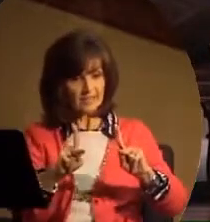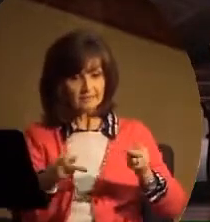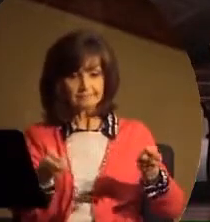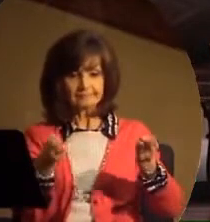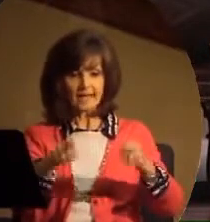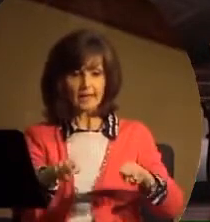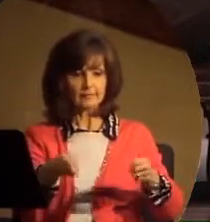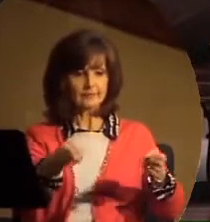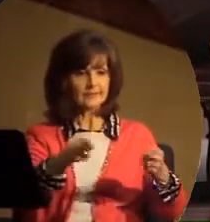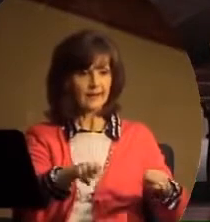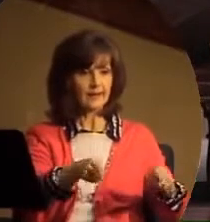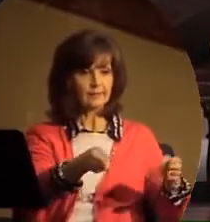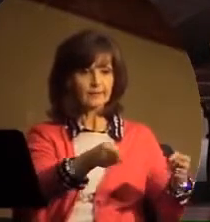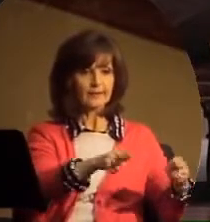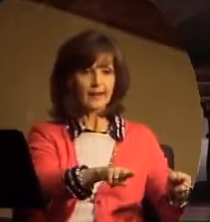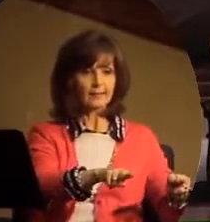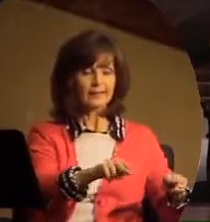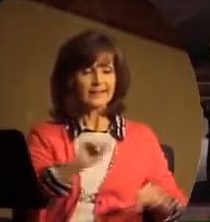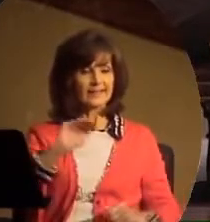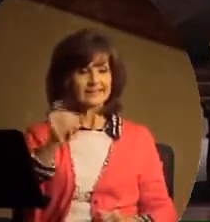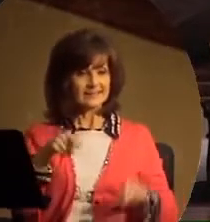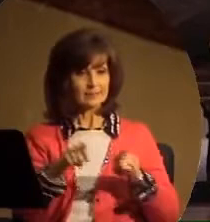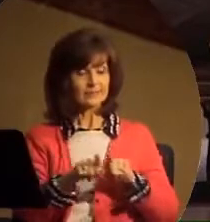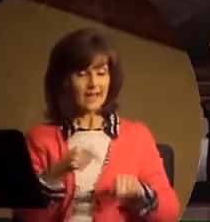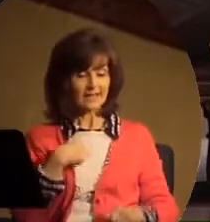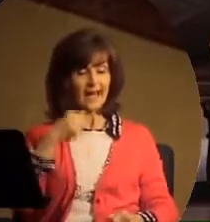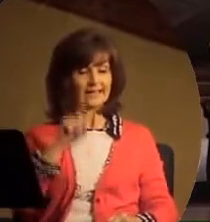on? You see, it's almost like I need to